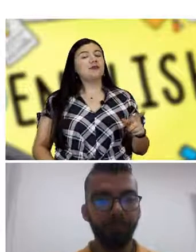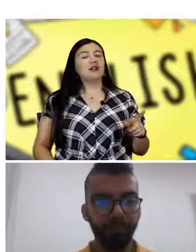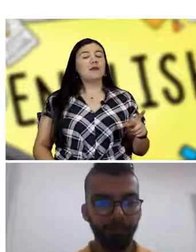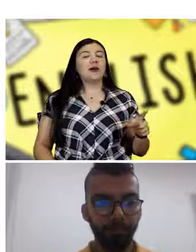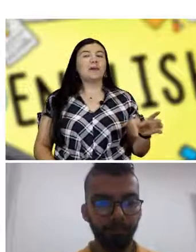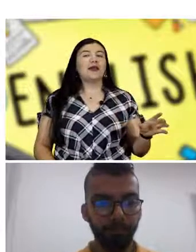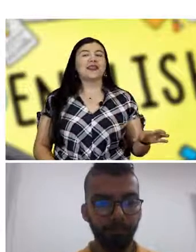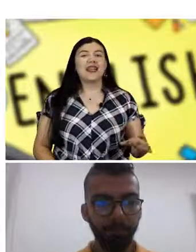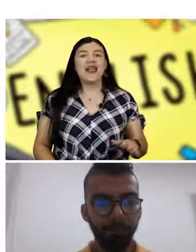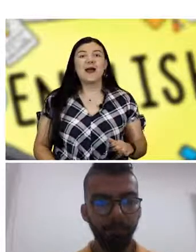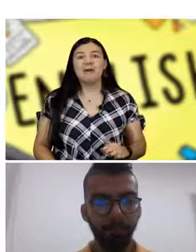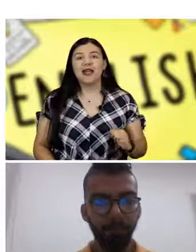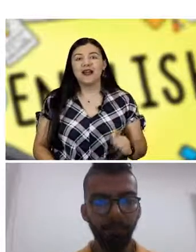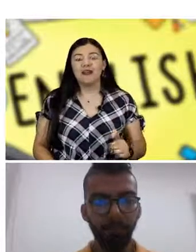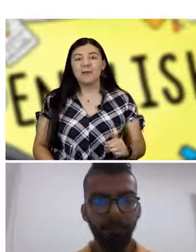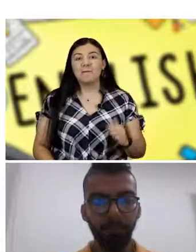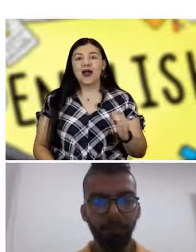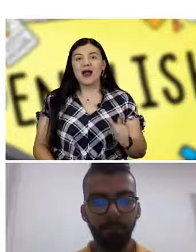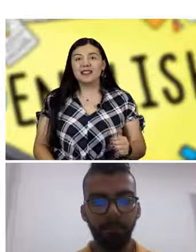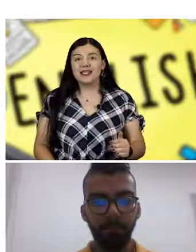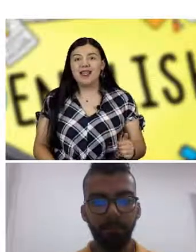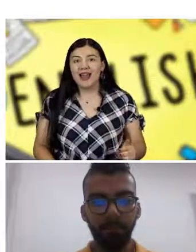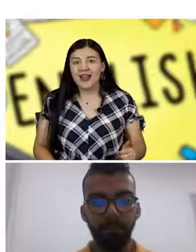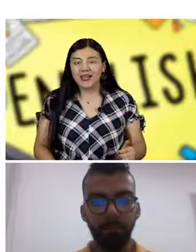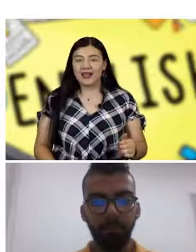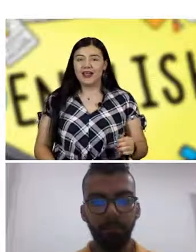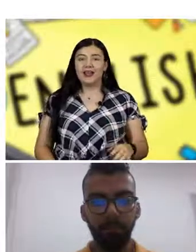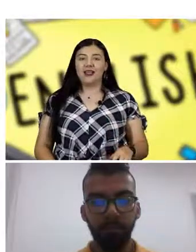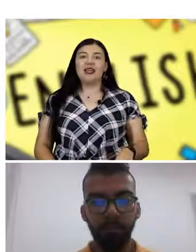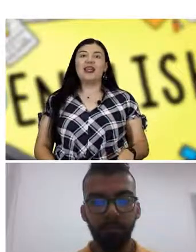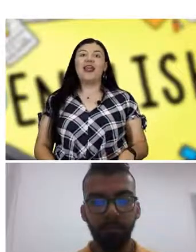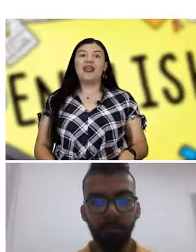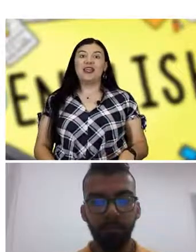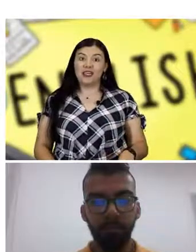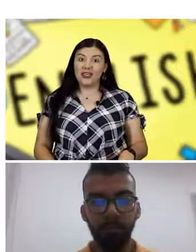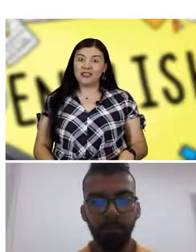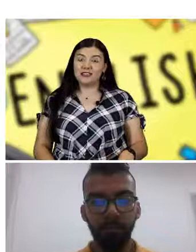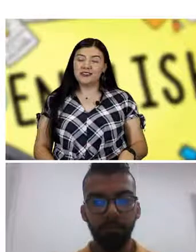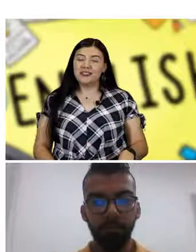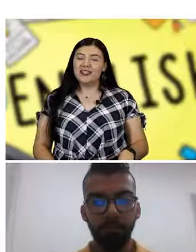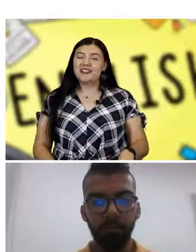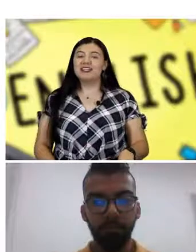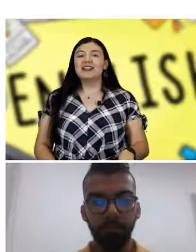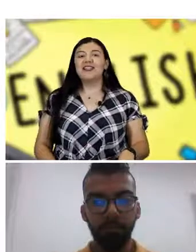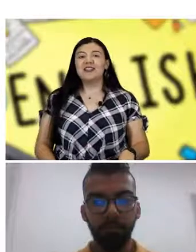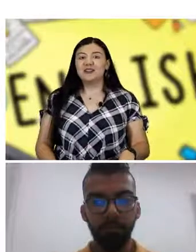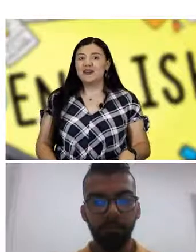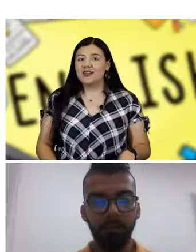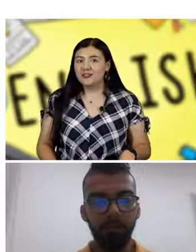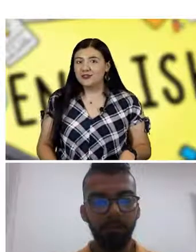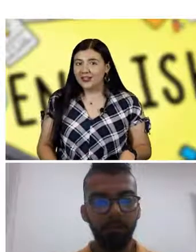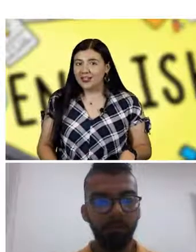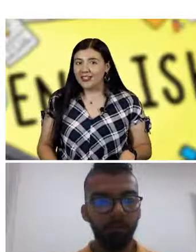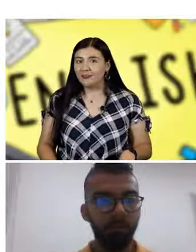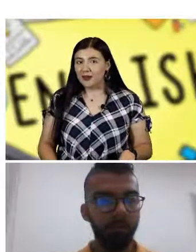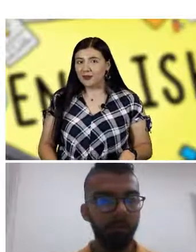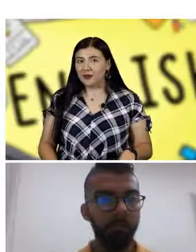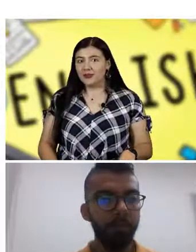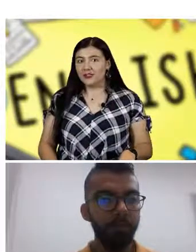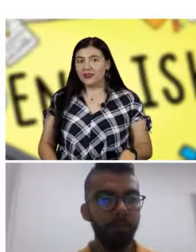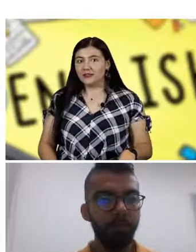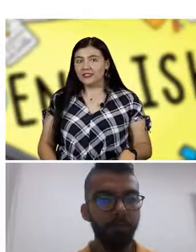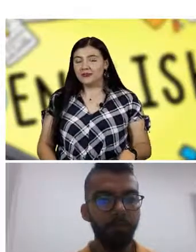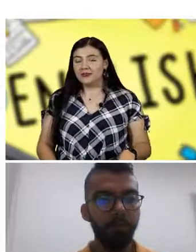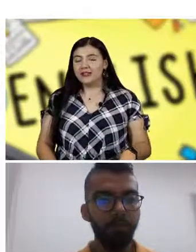esta cápsula va a aparecer la palabra más larga en inglés. Estén atentos a ver si ustedes la